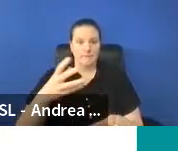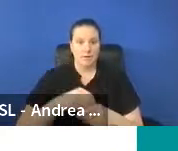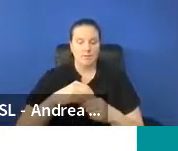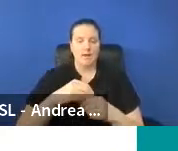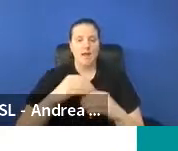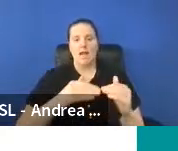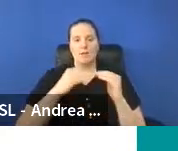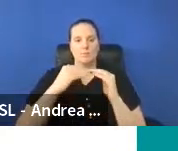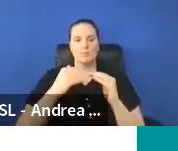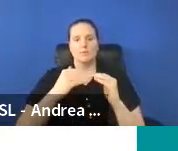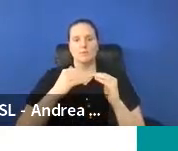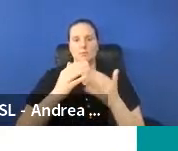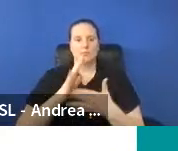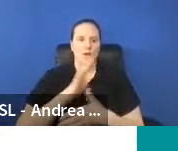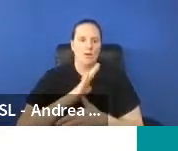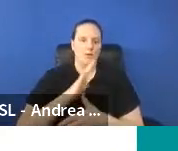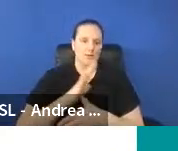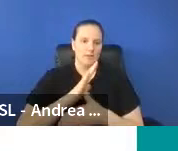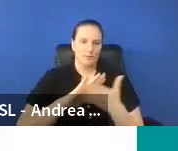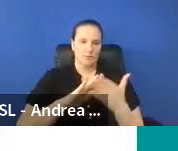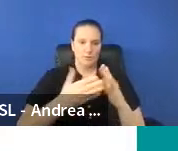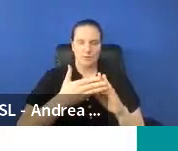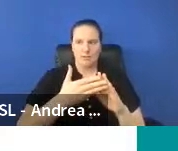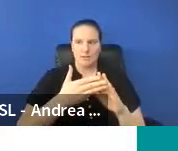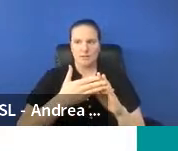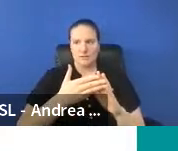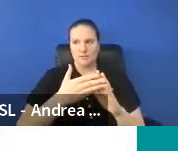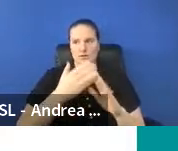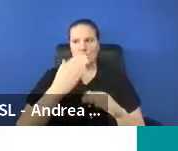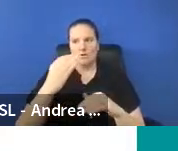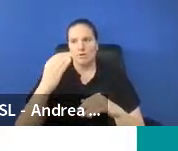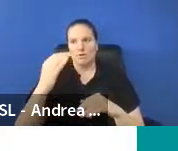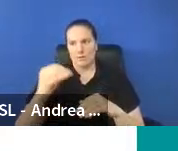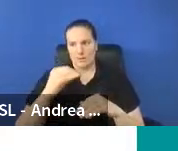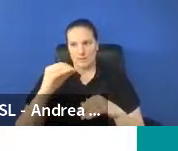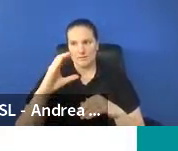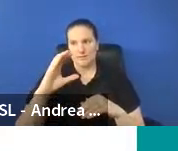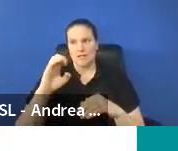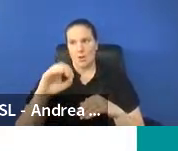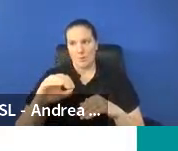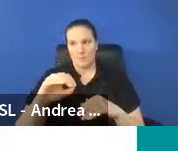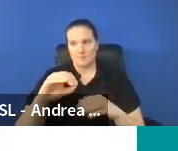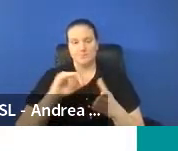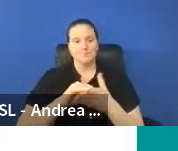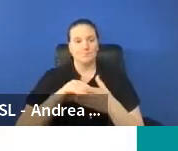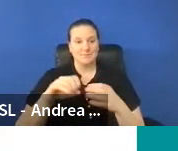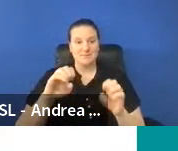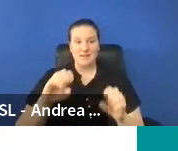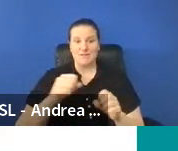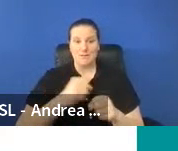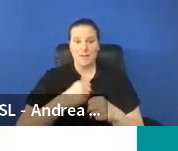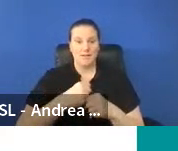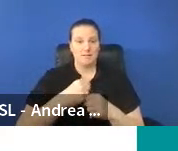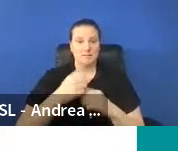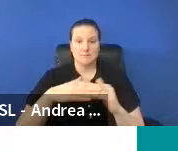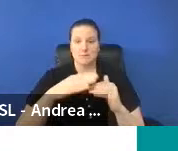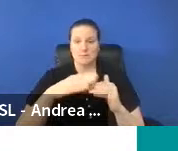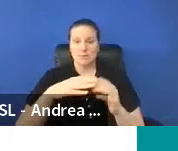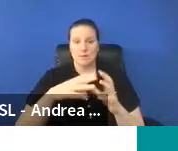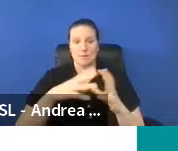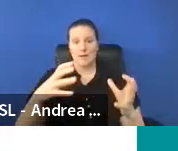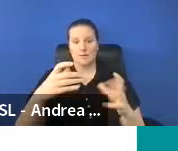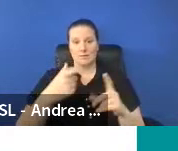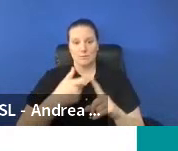equity priority communities and Oregon CBOs. This effort produced only a minimal amount of additional